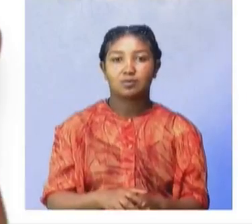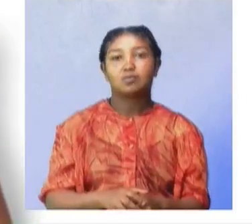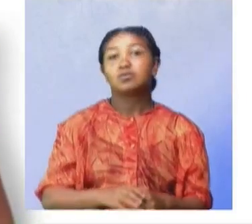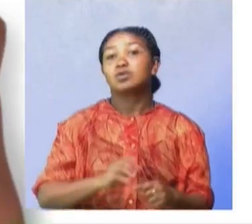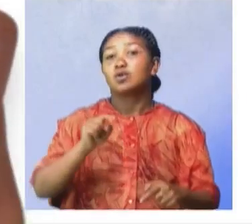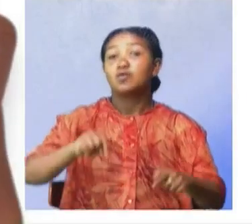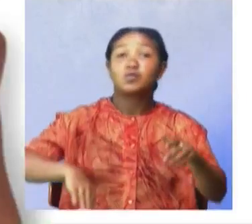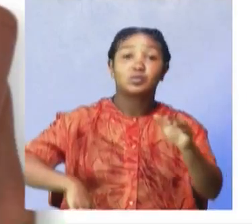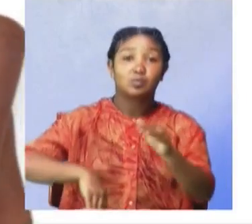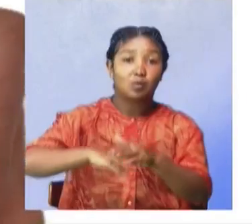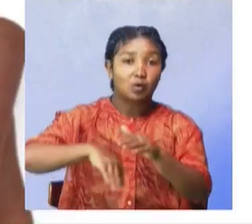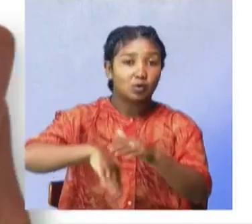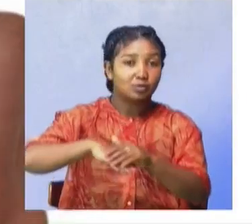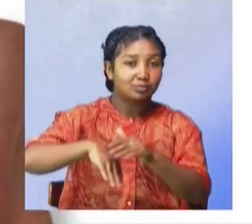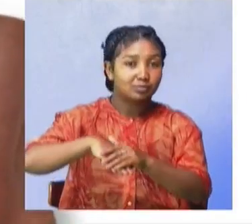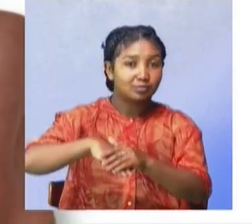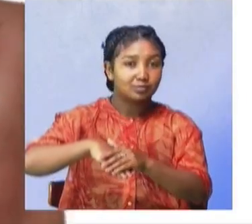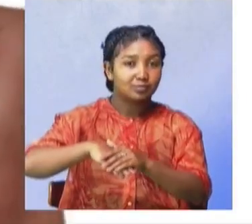football